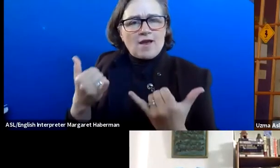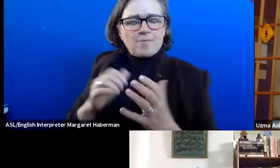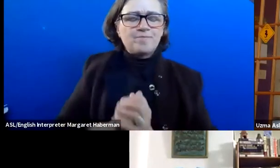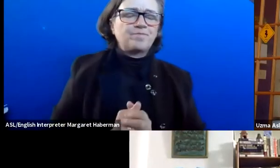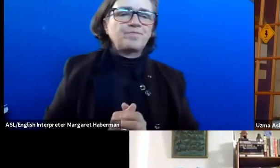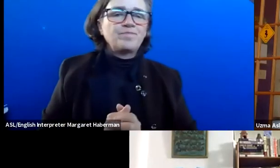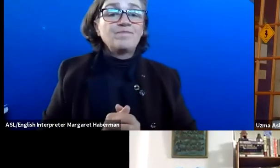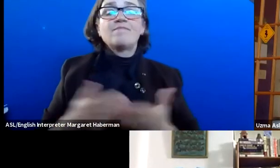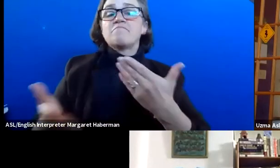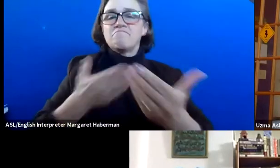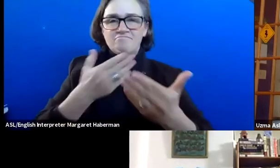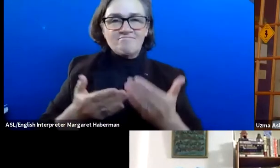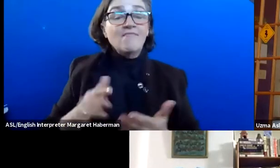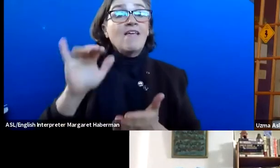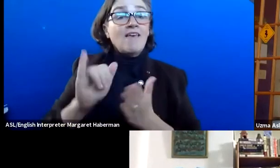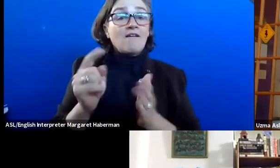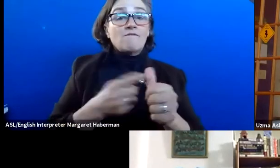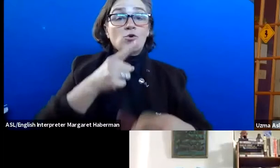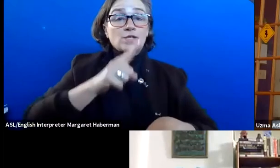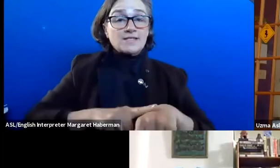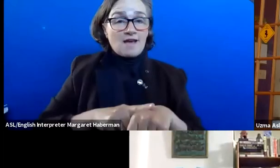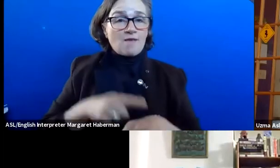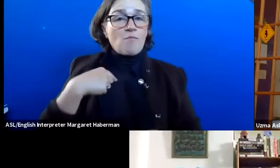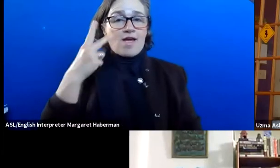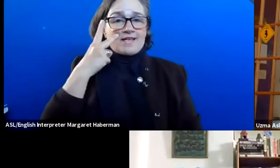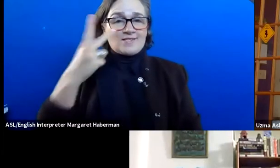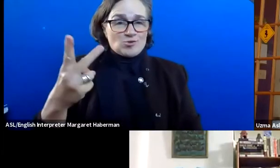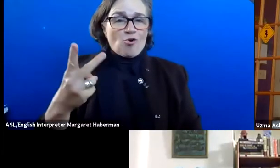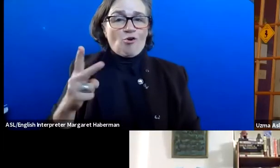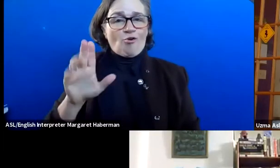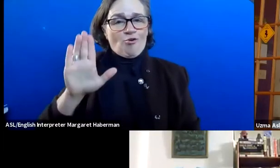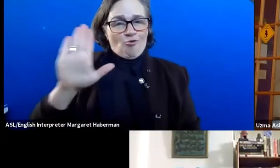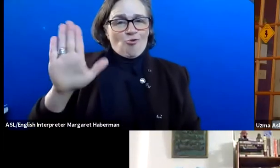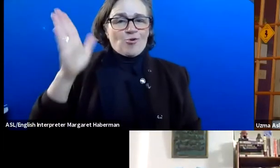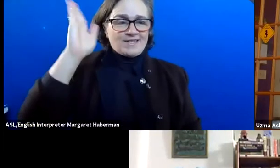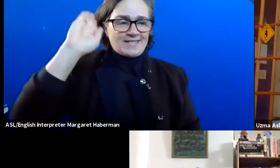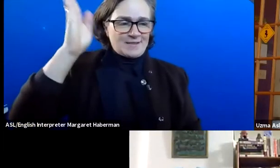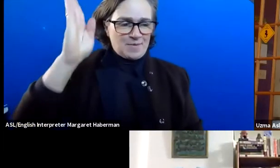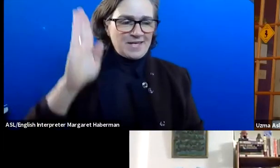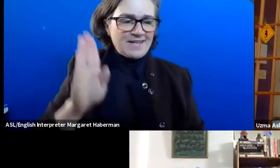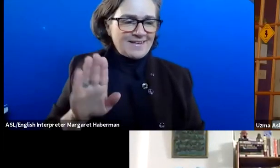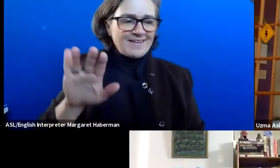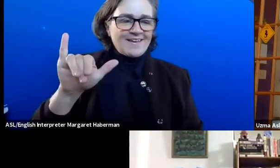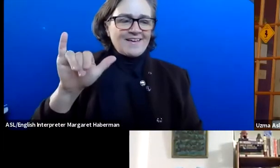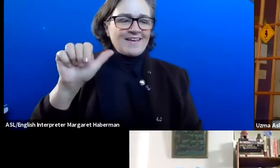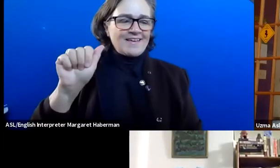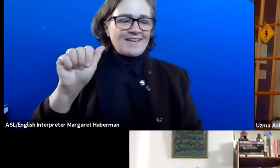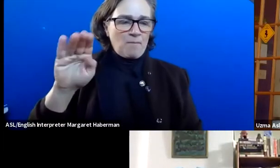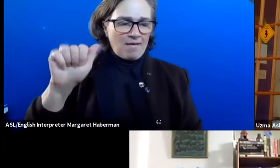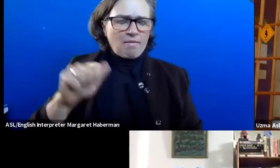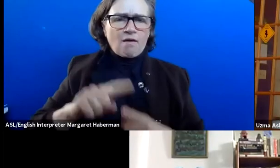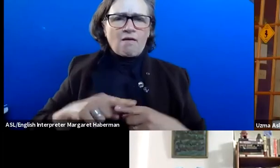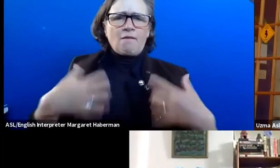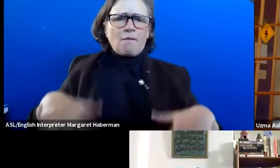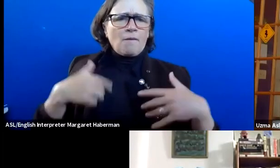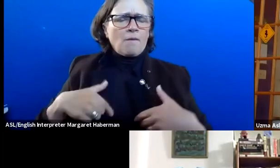And as I said, I learned that she is a natural-born storyteller, one with a rare capacity to effortlessly draw on a wealth of